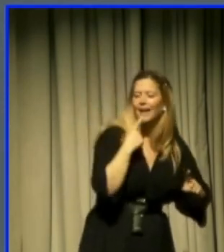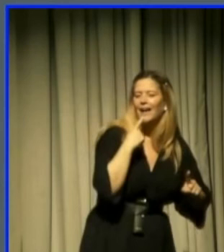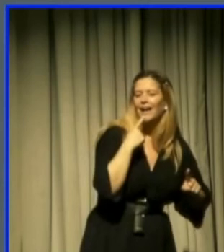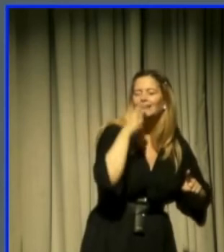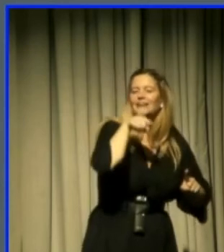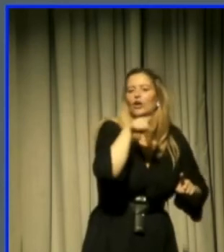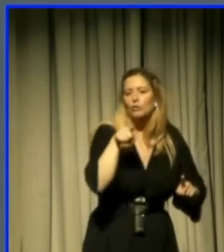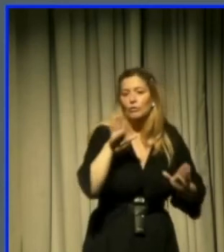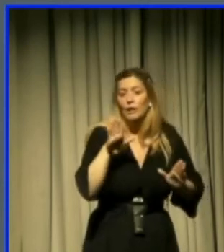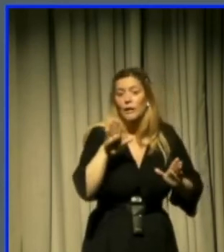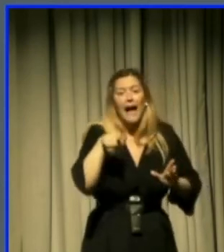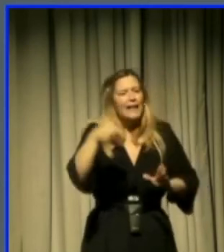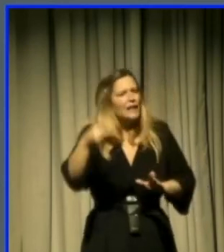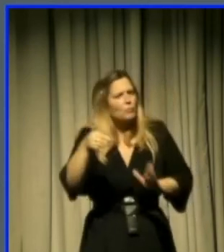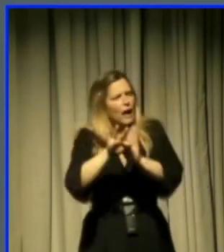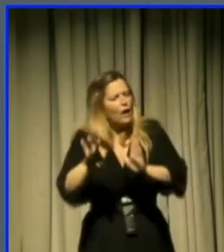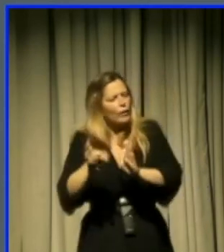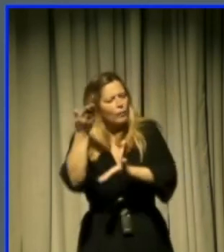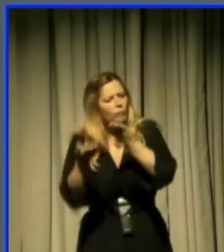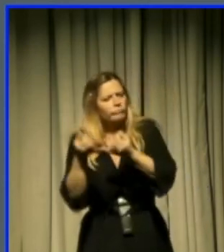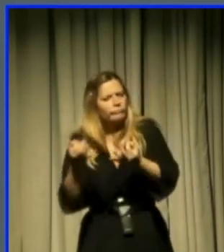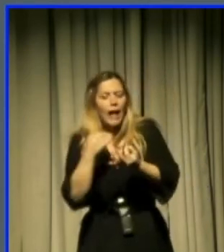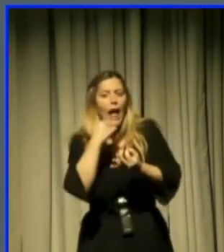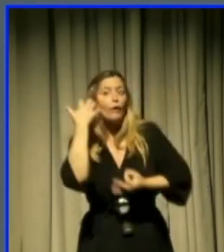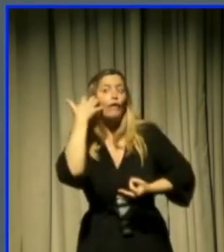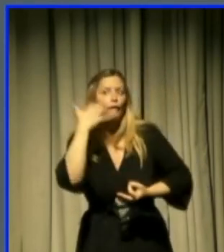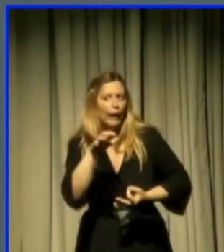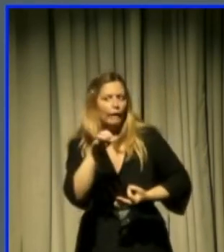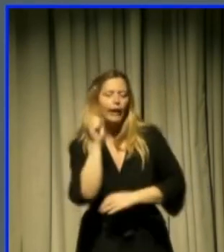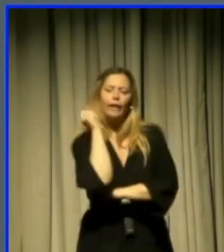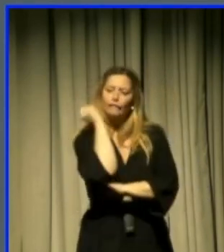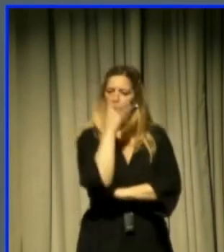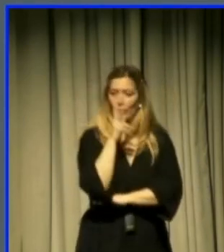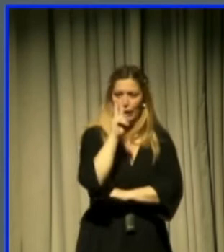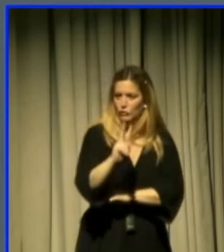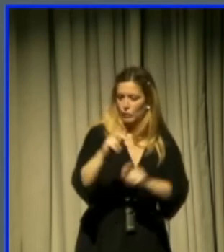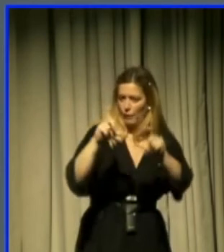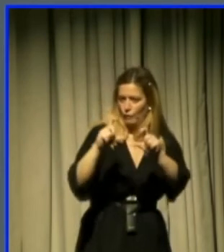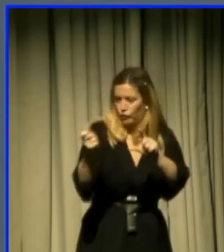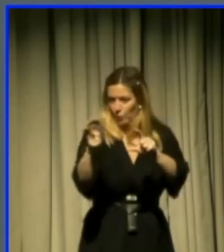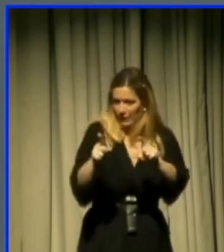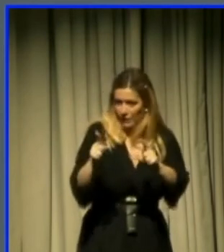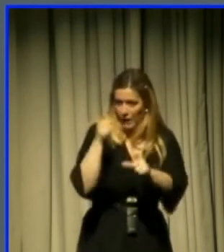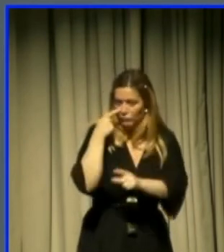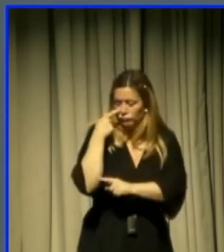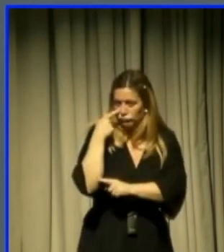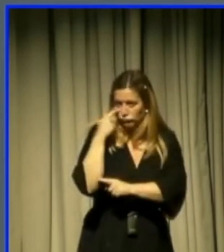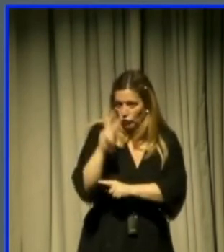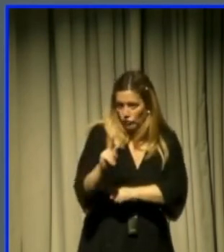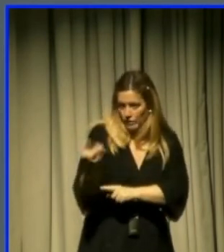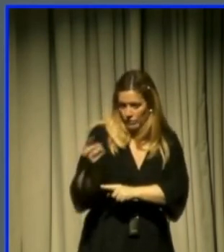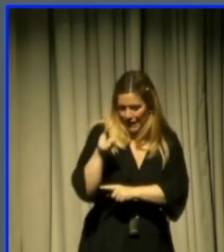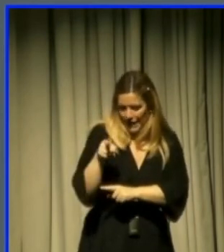your feed, I bet, many photos of this kind. And so this is for the